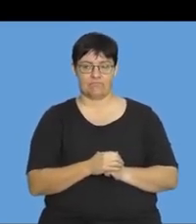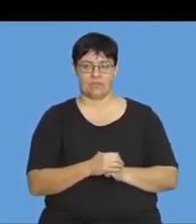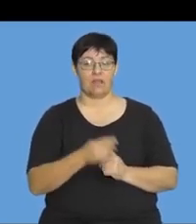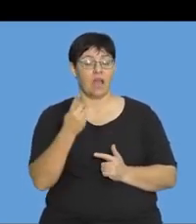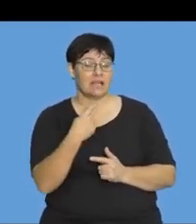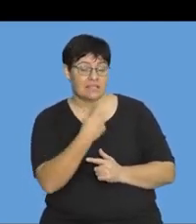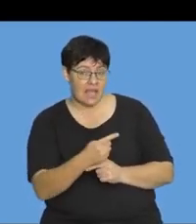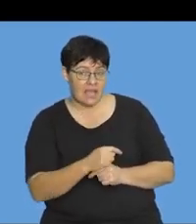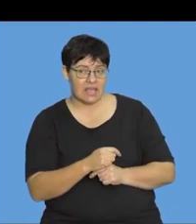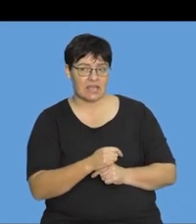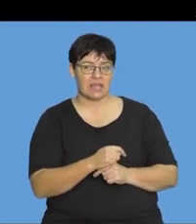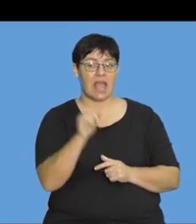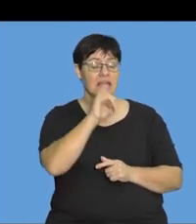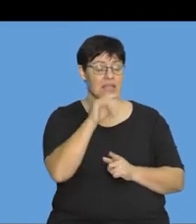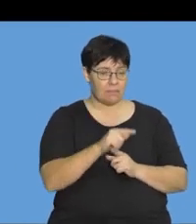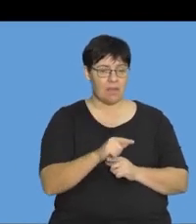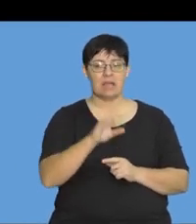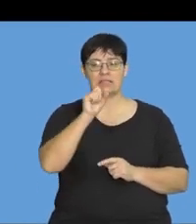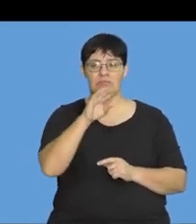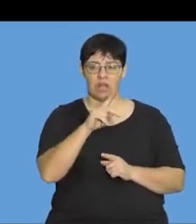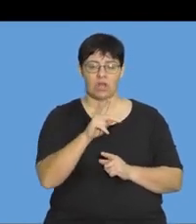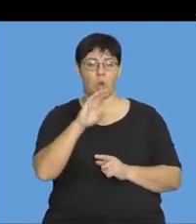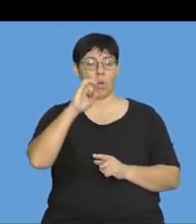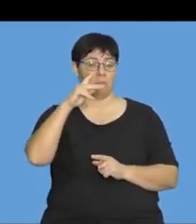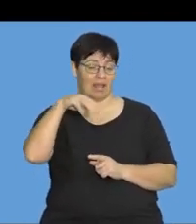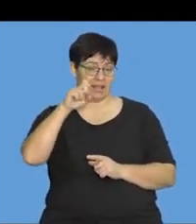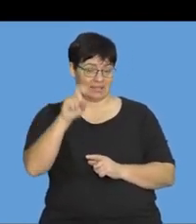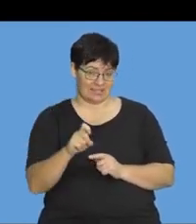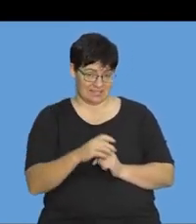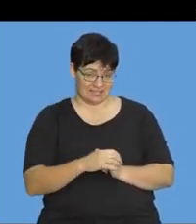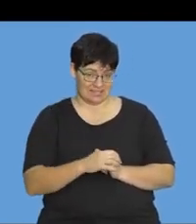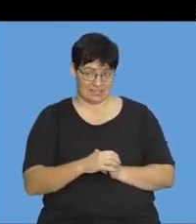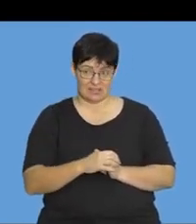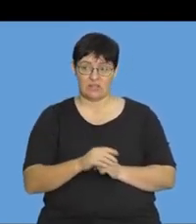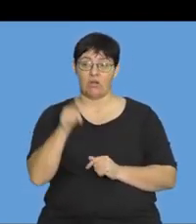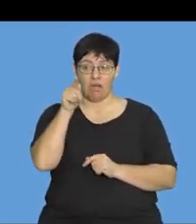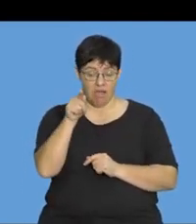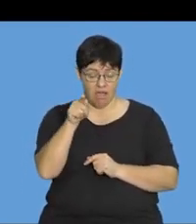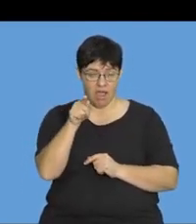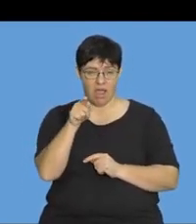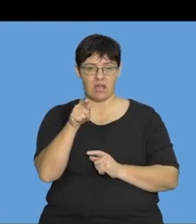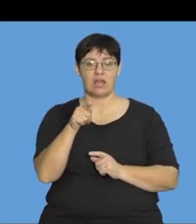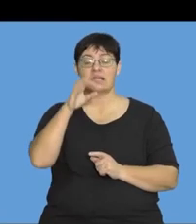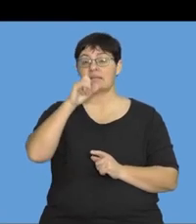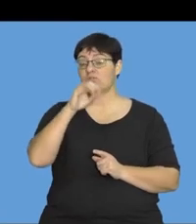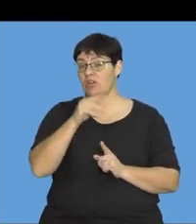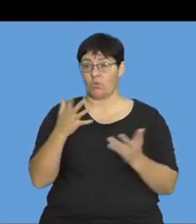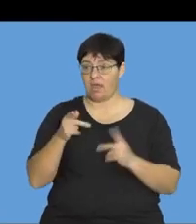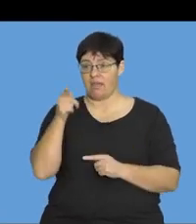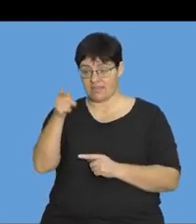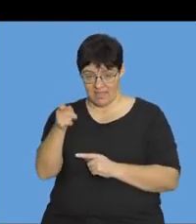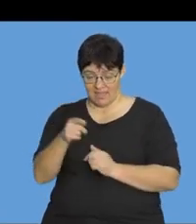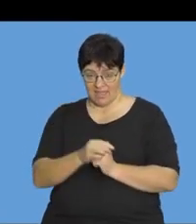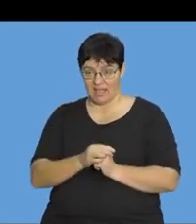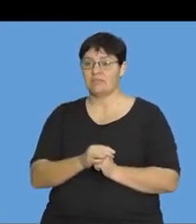the enzyme substrate complex. So, it's where's the enzyme? Here. Where's the substrate? Here. So